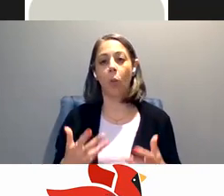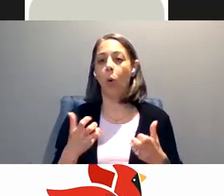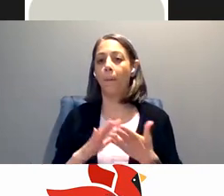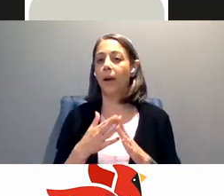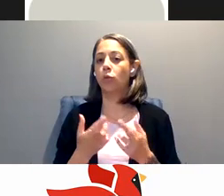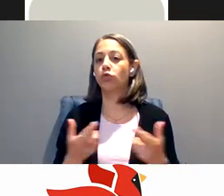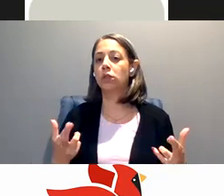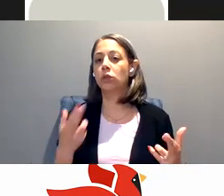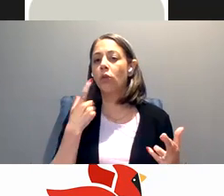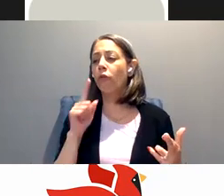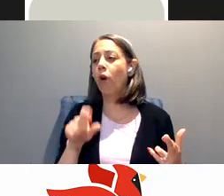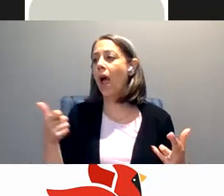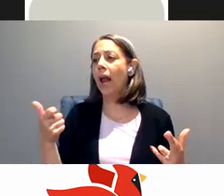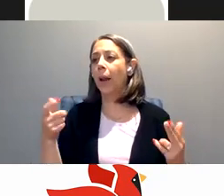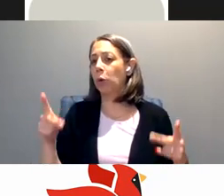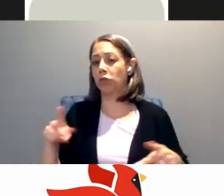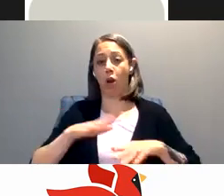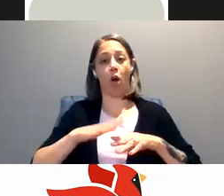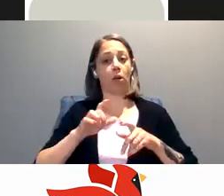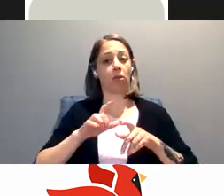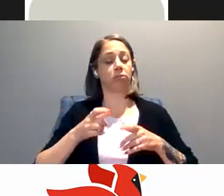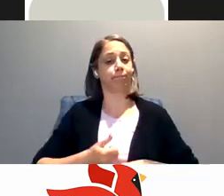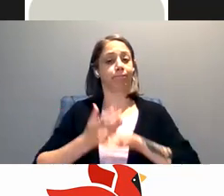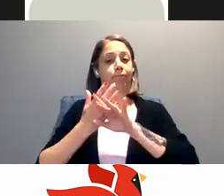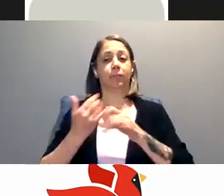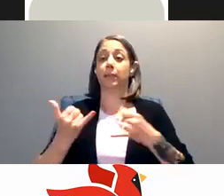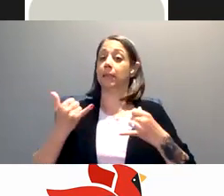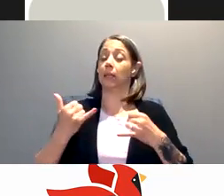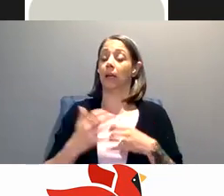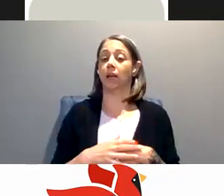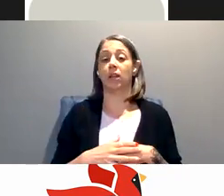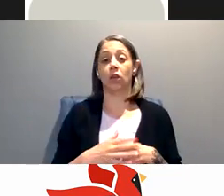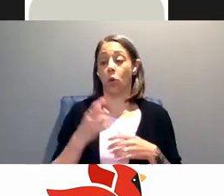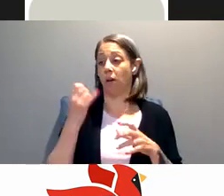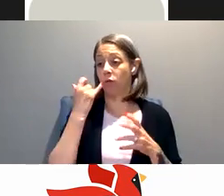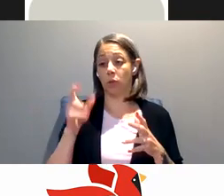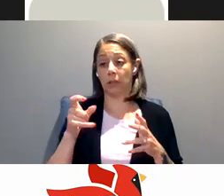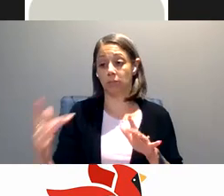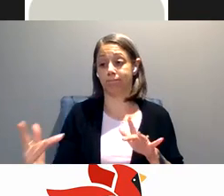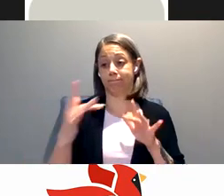anybody that's on the call today to reach out to and talk to about